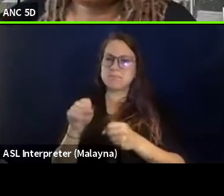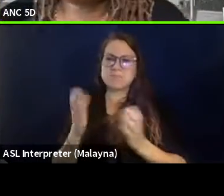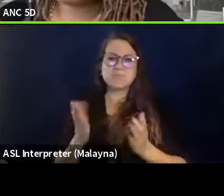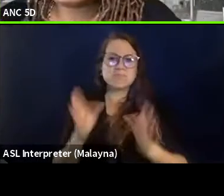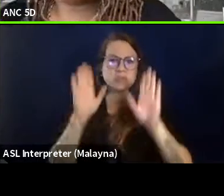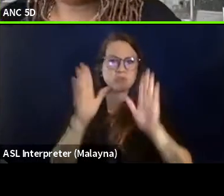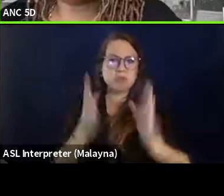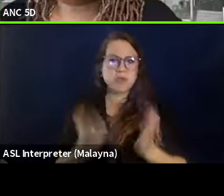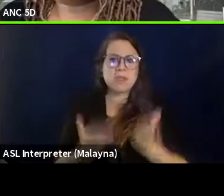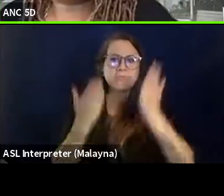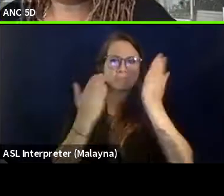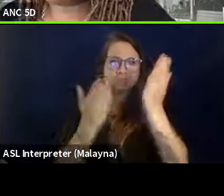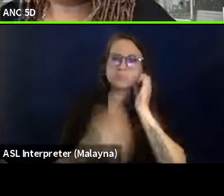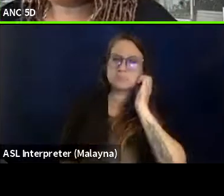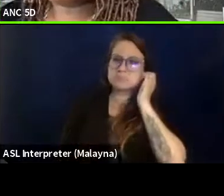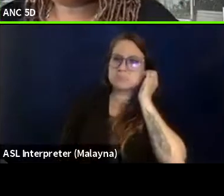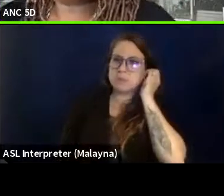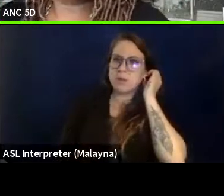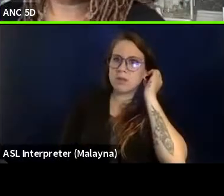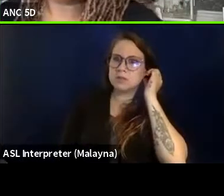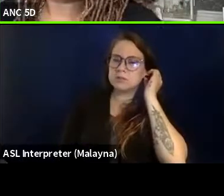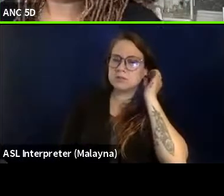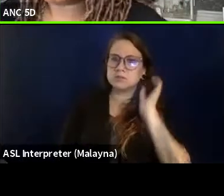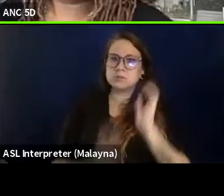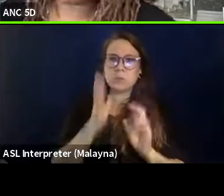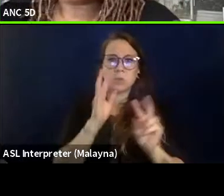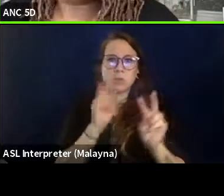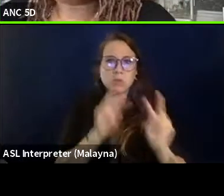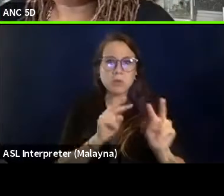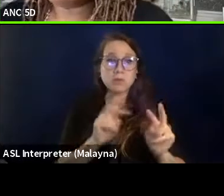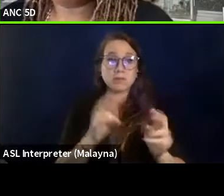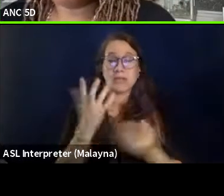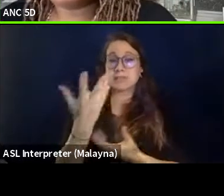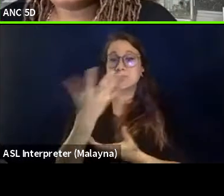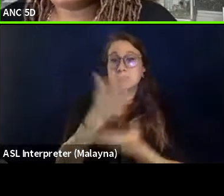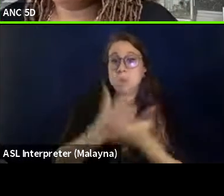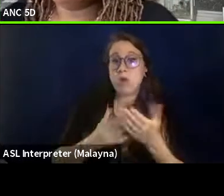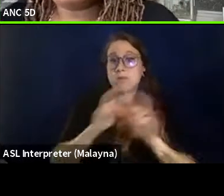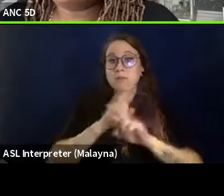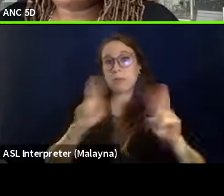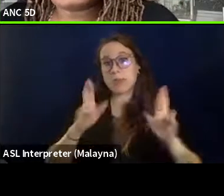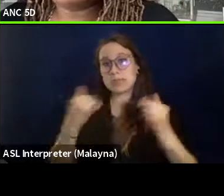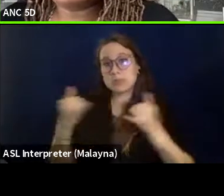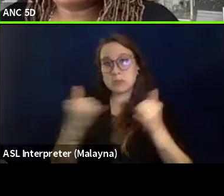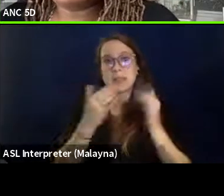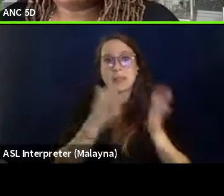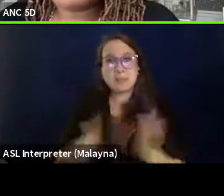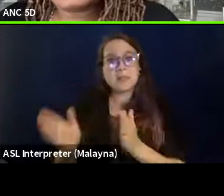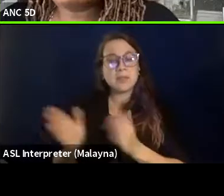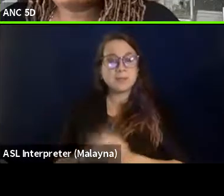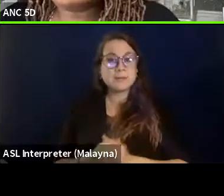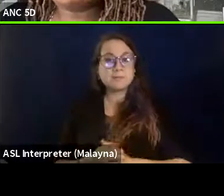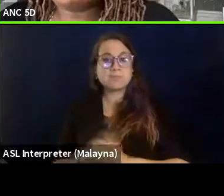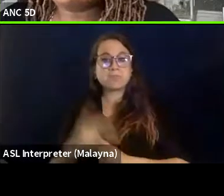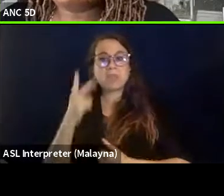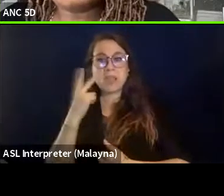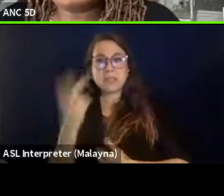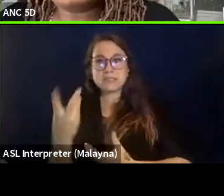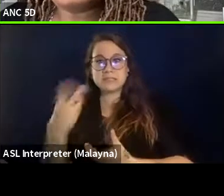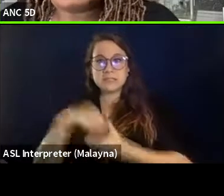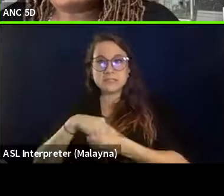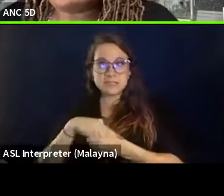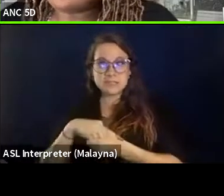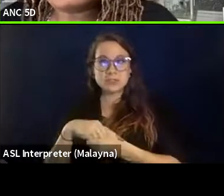definitely look into that as part of the Ready to Play planning. So I see an additional item here